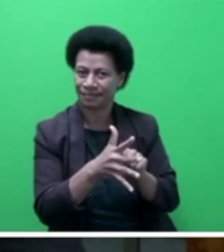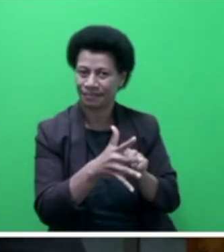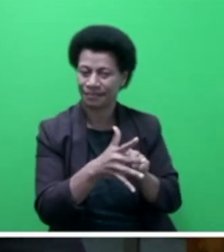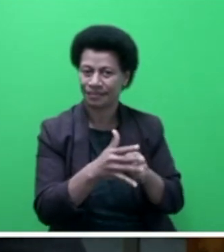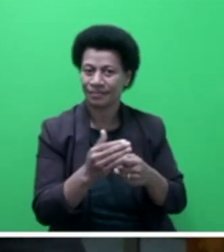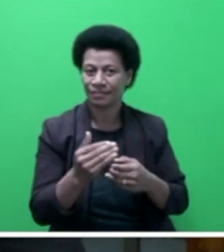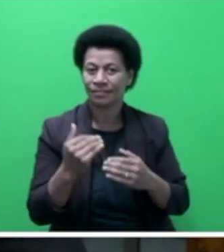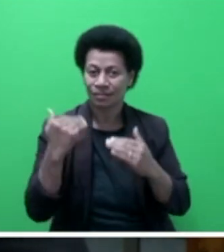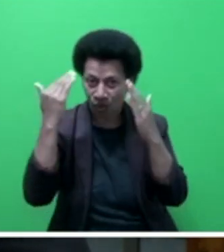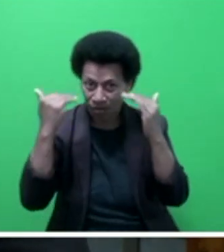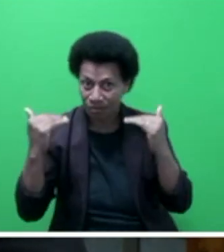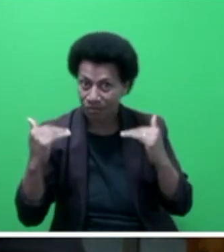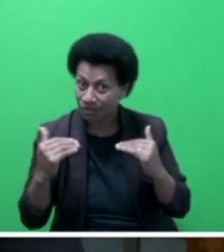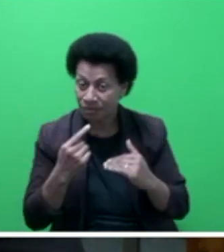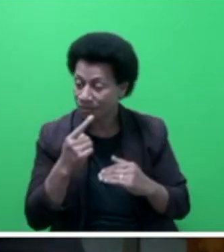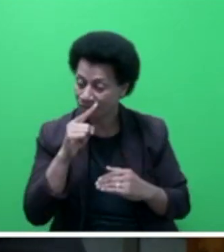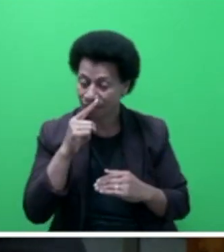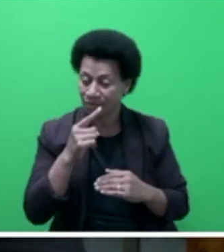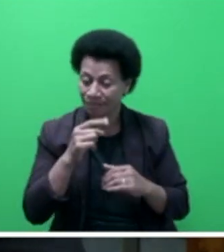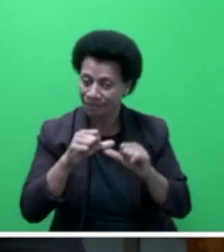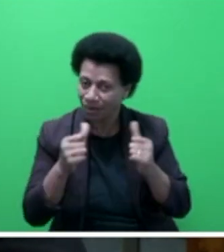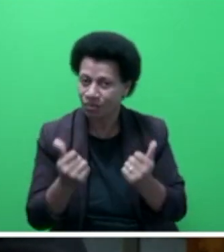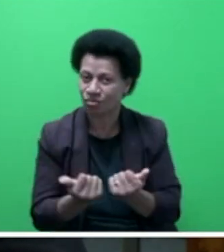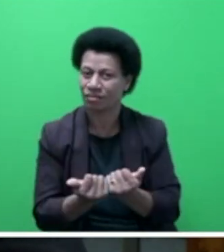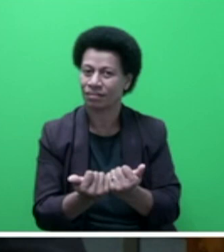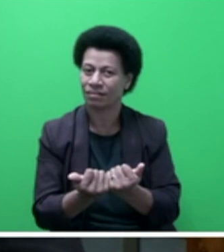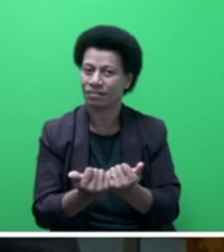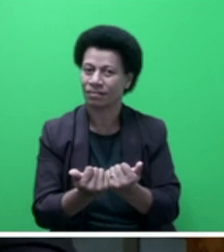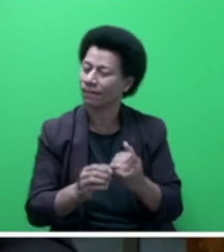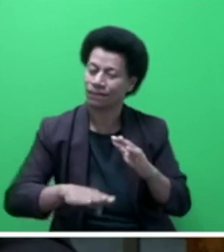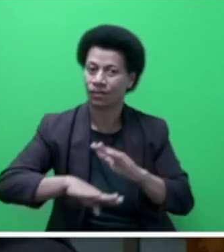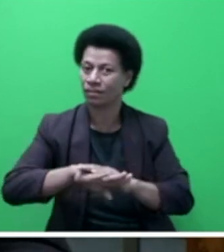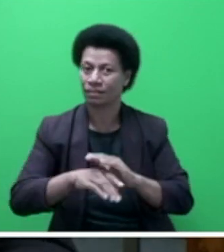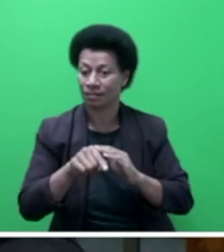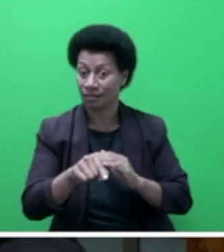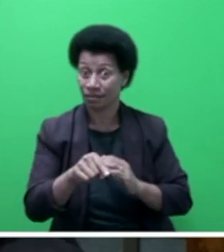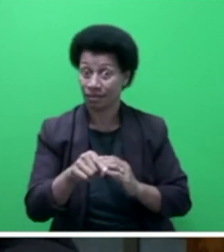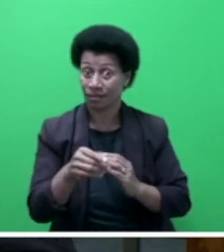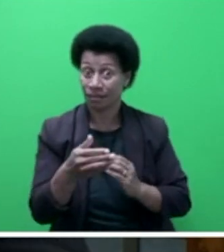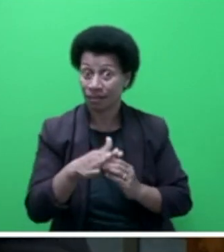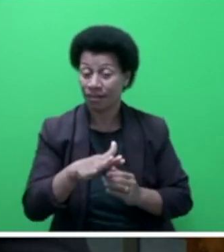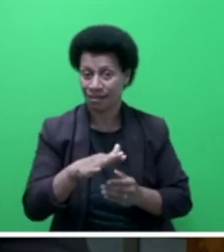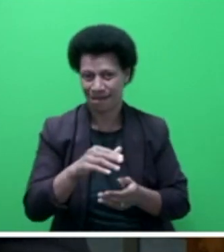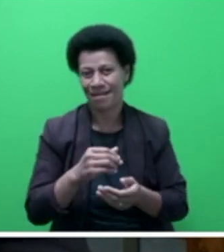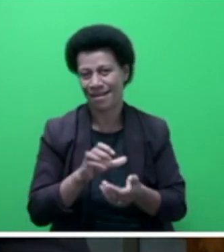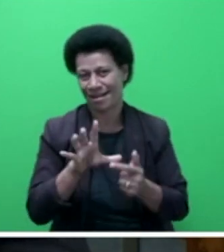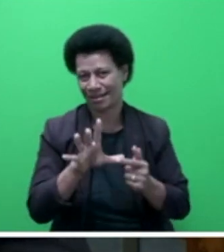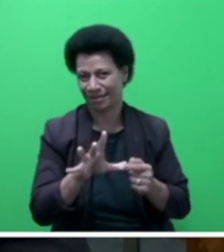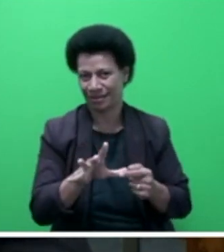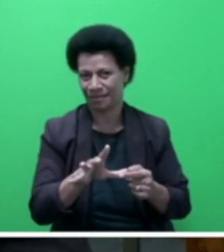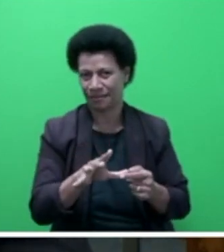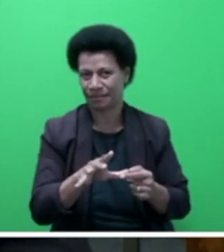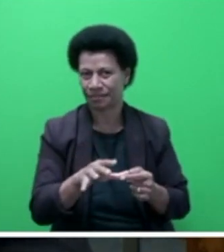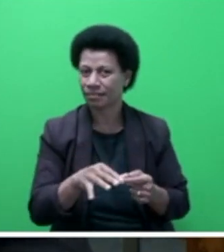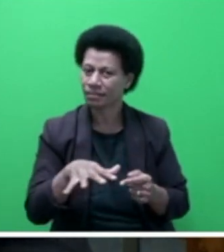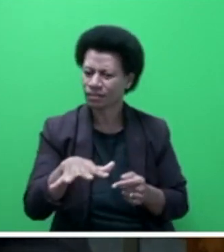Honorable Speaker, I couldn't agree more. The same whole-of-nation effort is indeed and truly the answer to end many